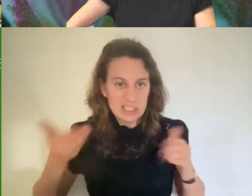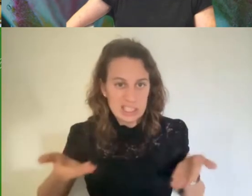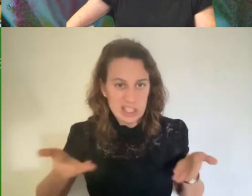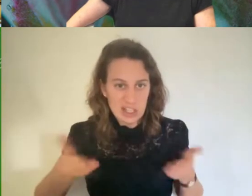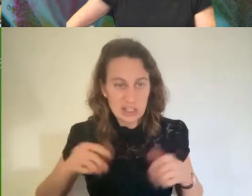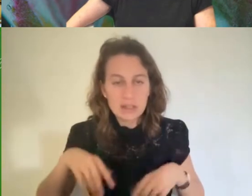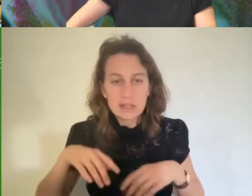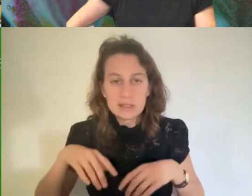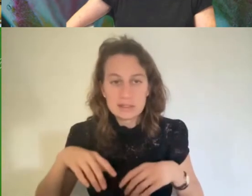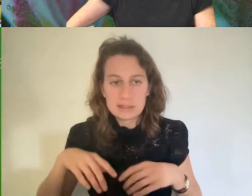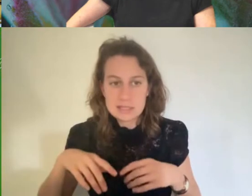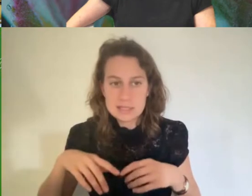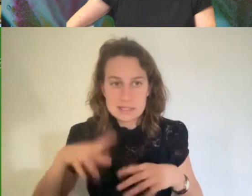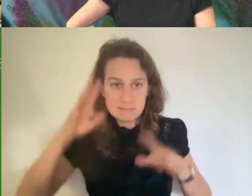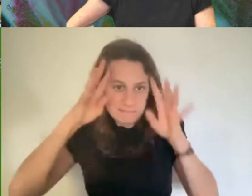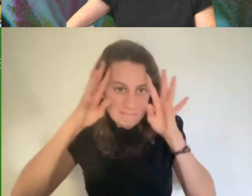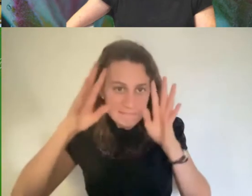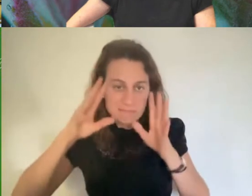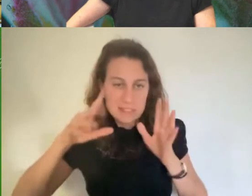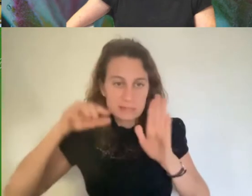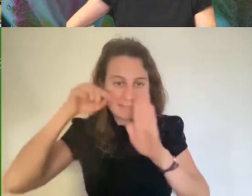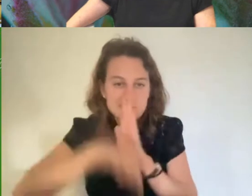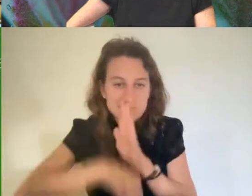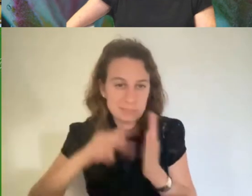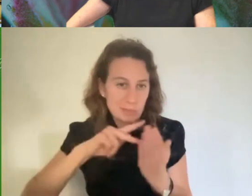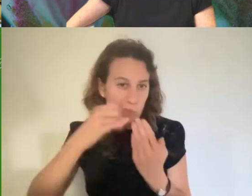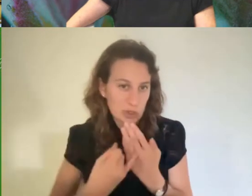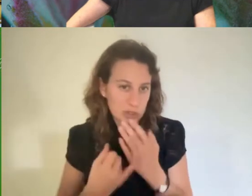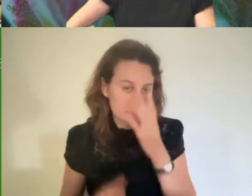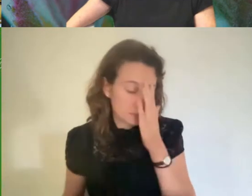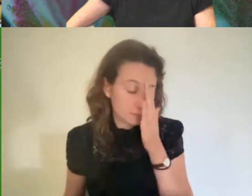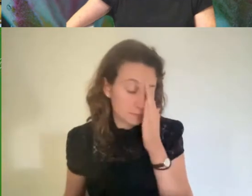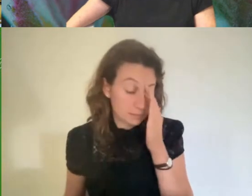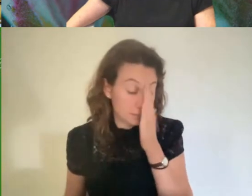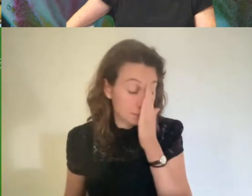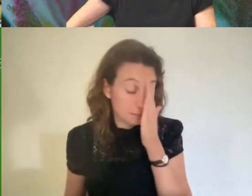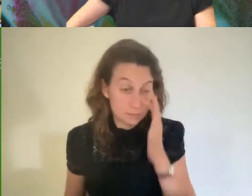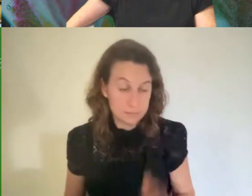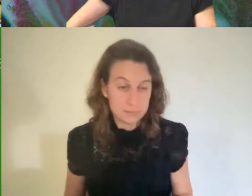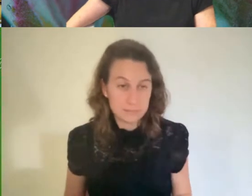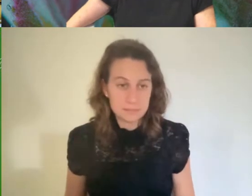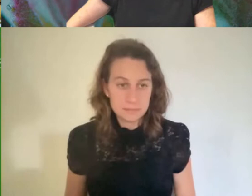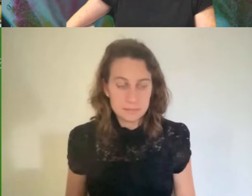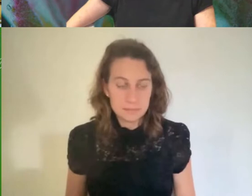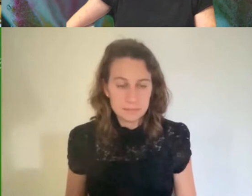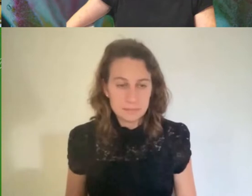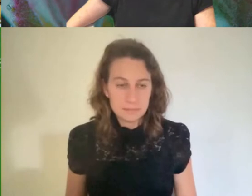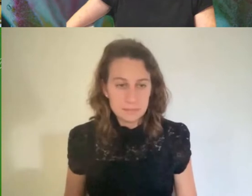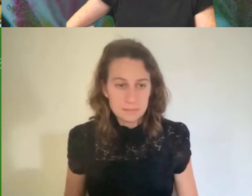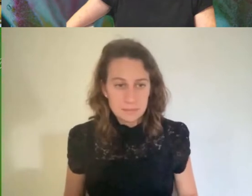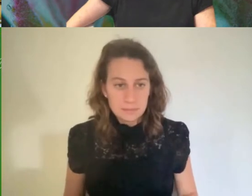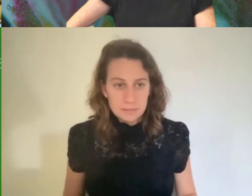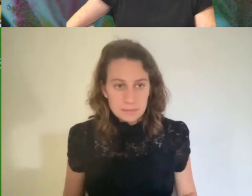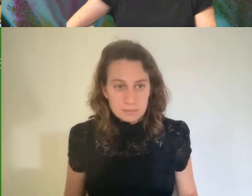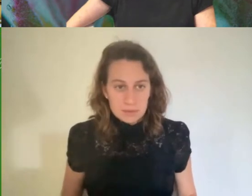started to develop the project in more depth. But we have took a lot of planning prior to